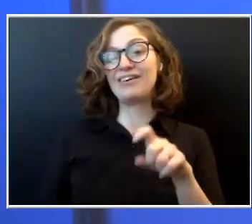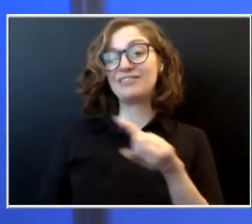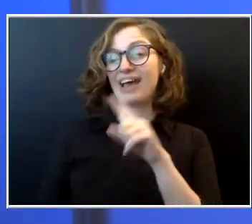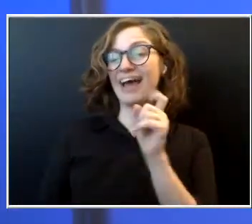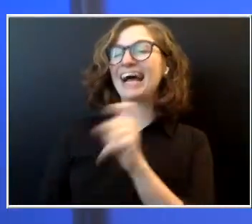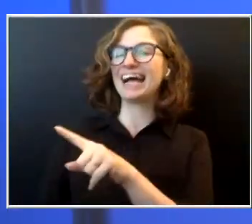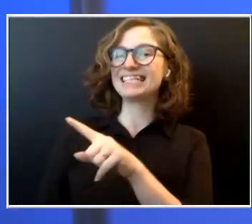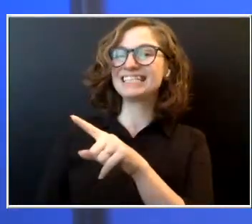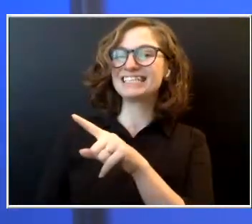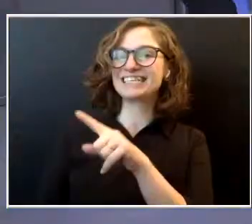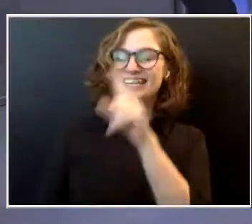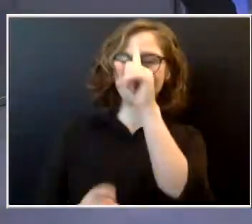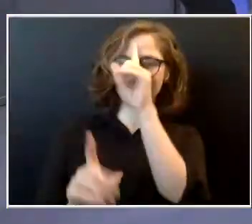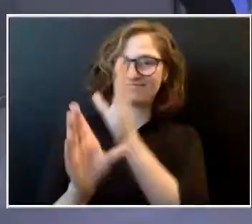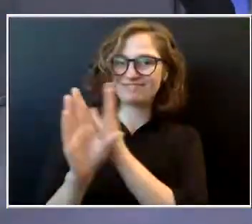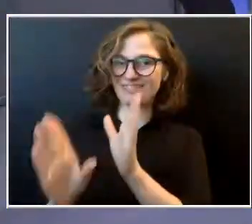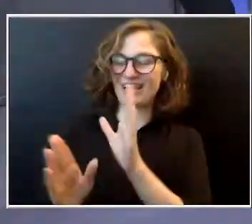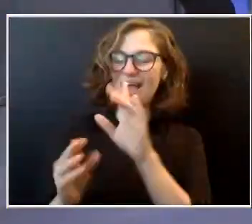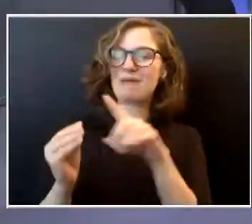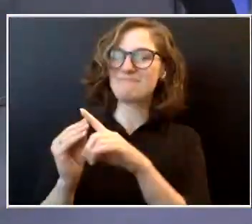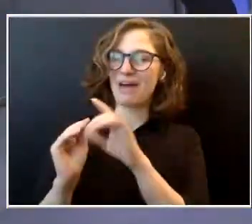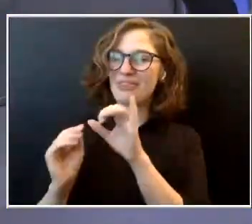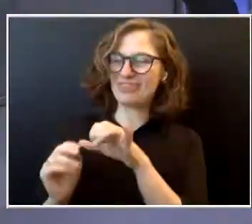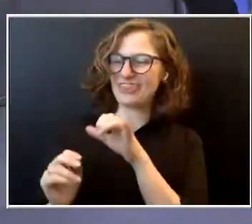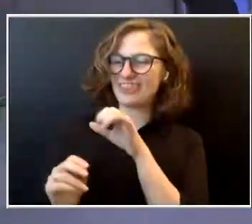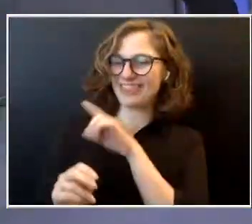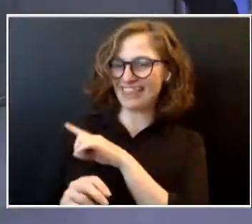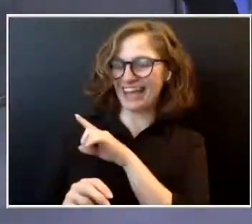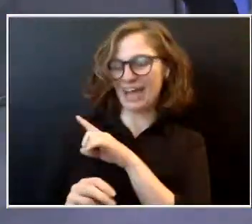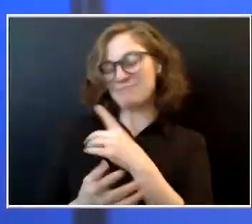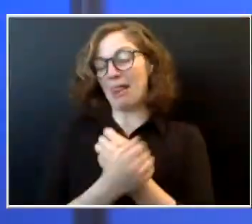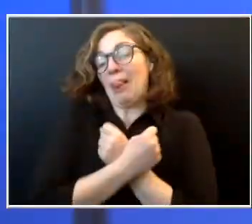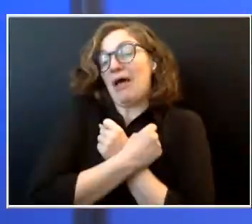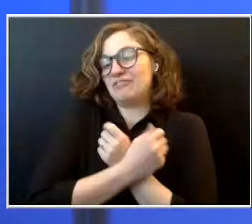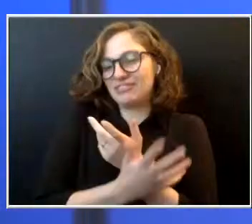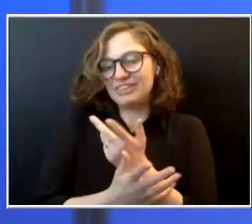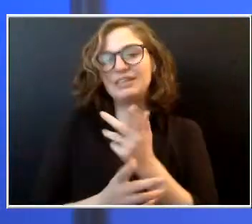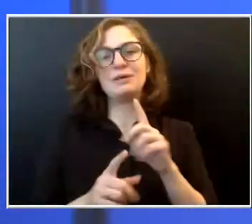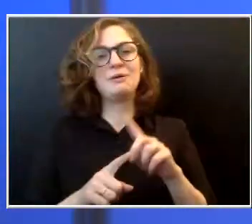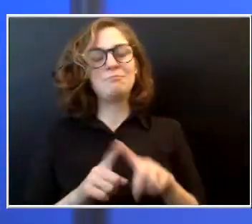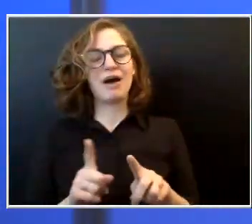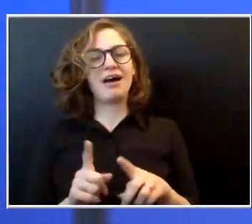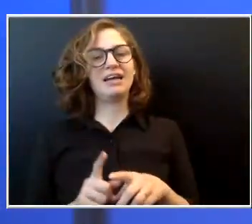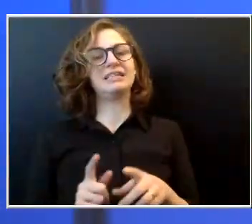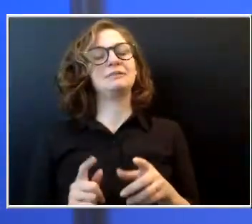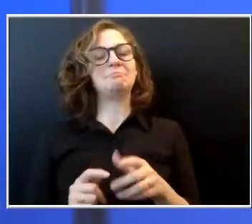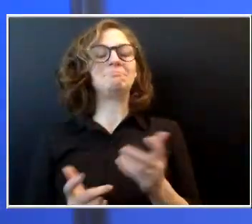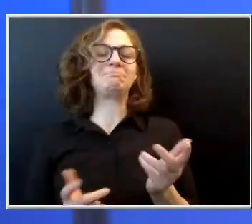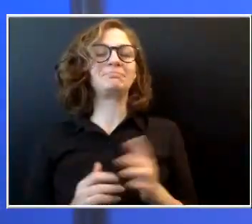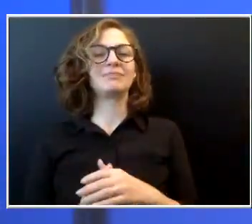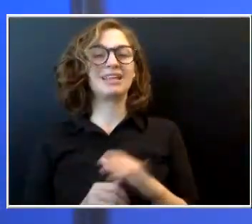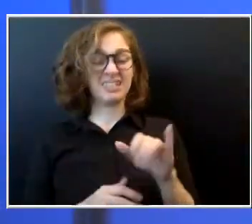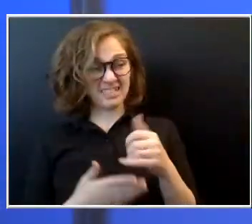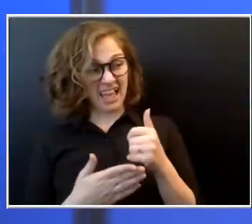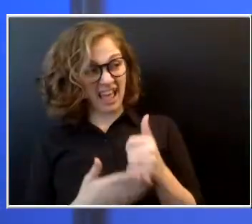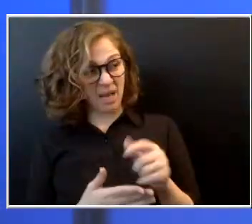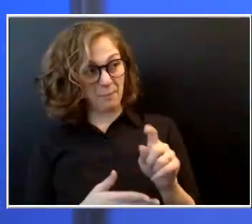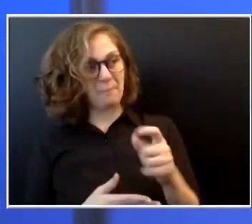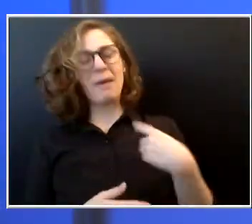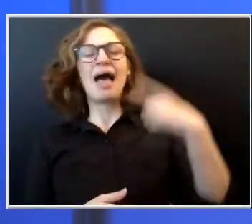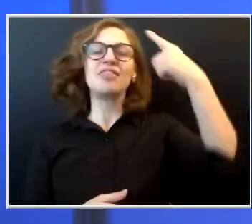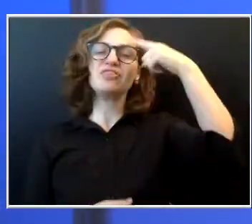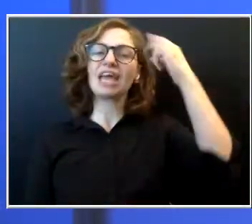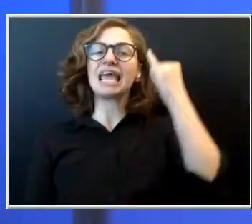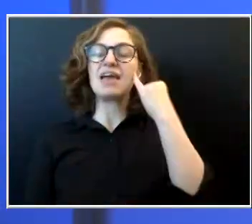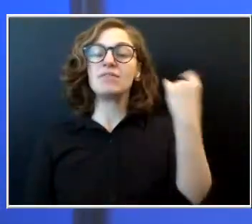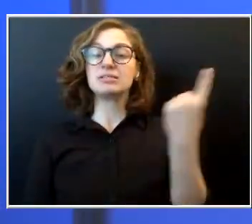the cardiovascular system at all? I don't know if it helps it. I think if you're somebody who is comforted by being in a relationship and stuff, I